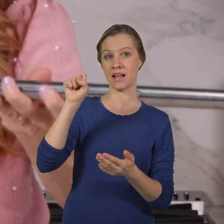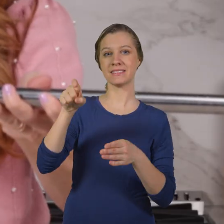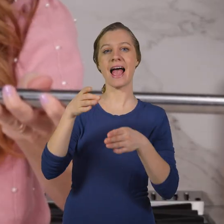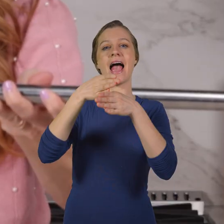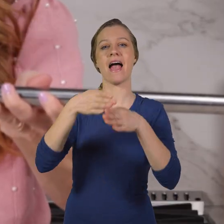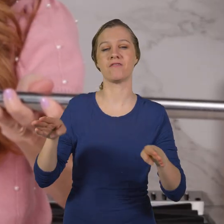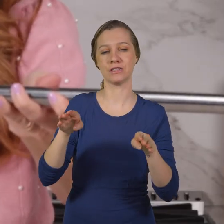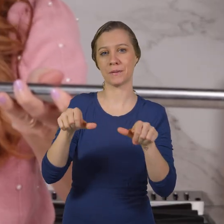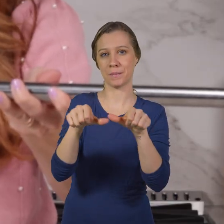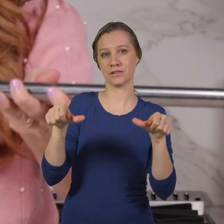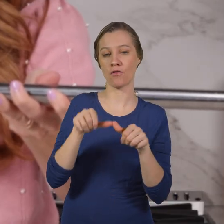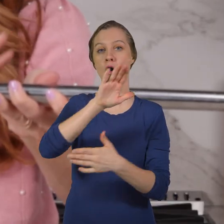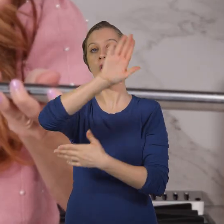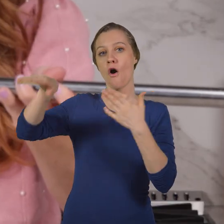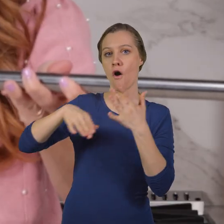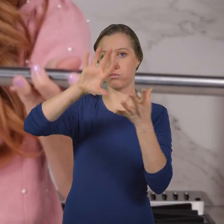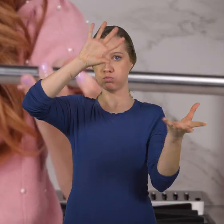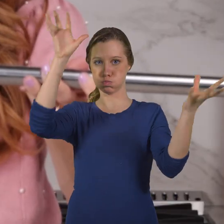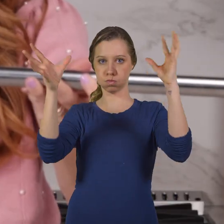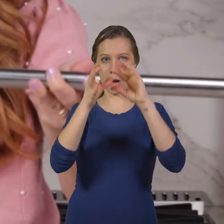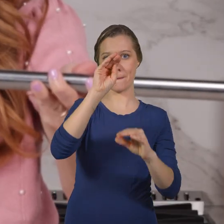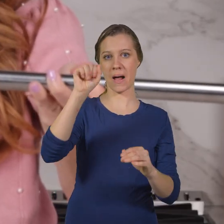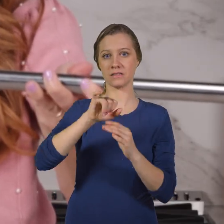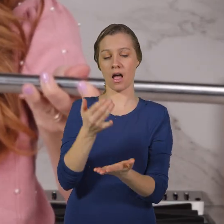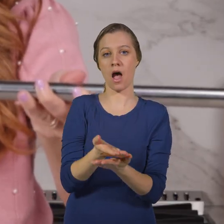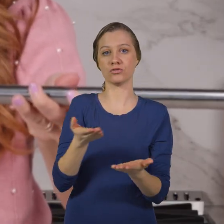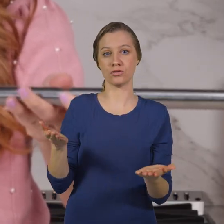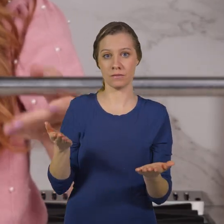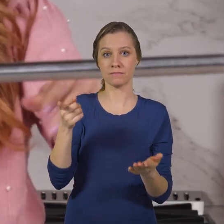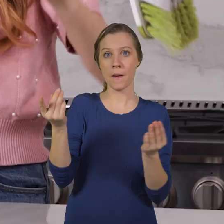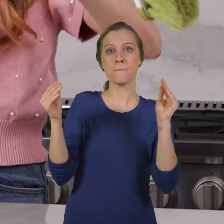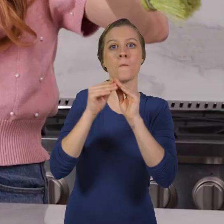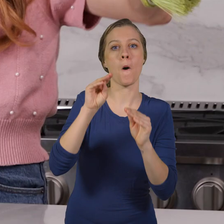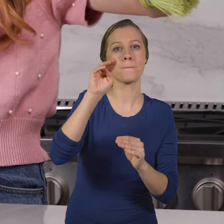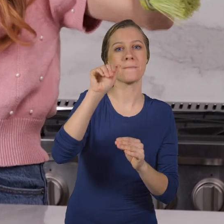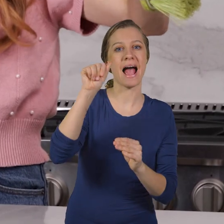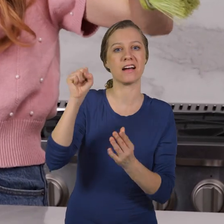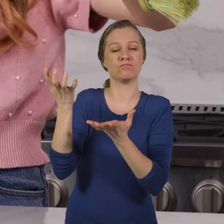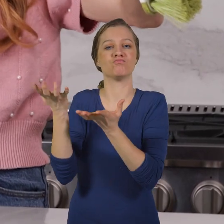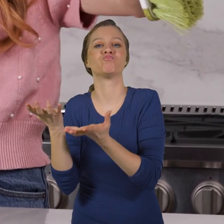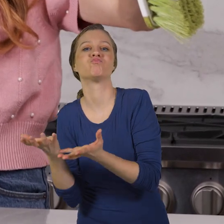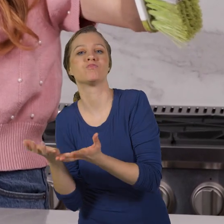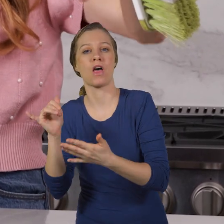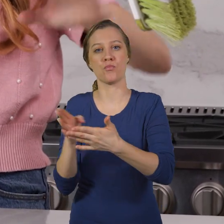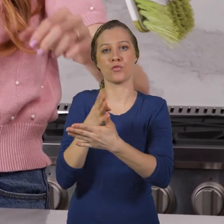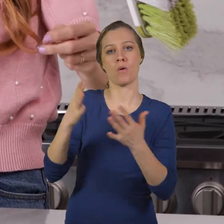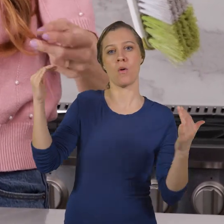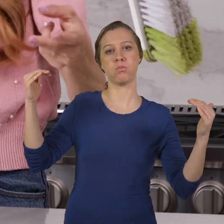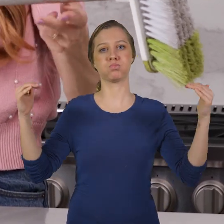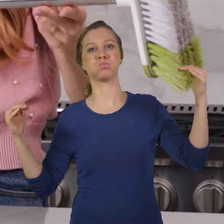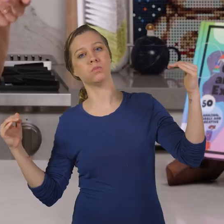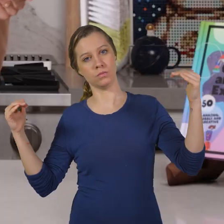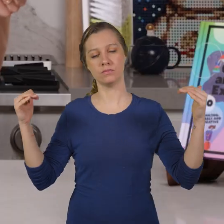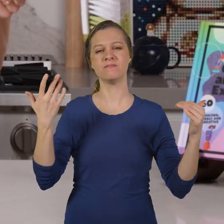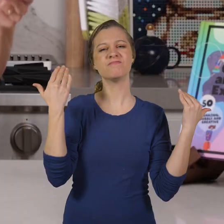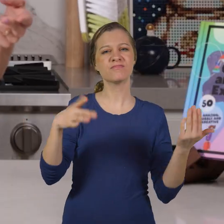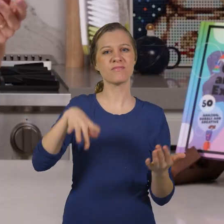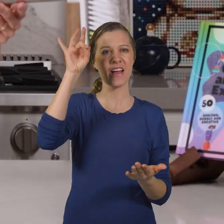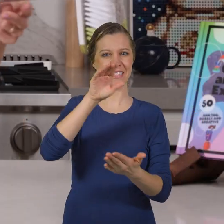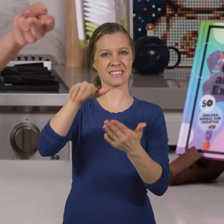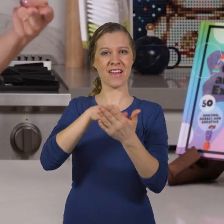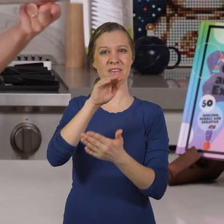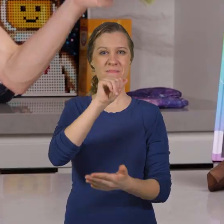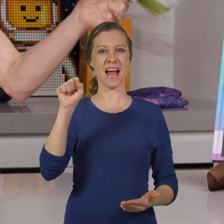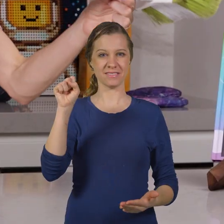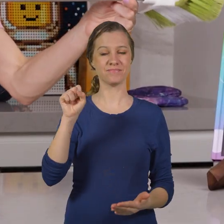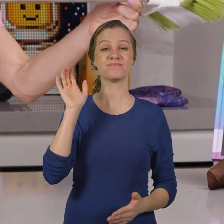center of mass is the average position of all the mass in the object. There's more mass in a broom over here. So let's find the center